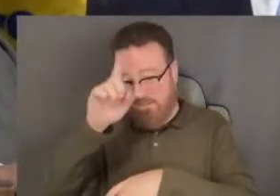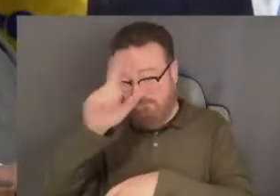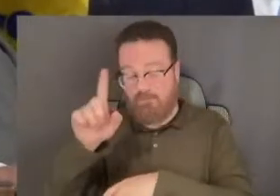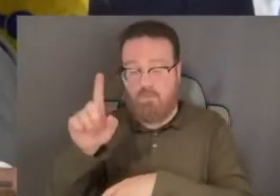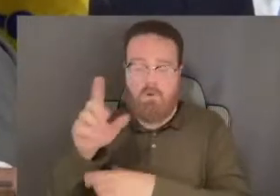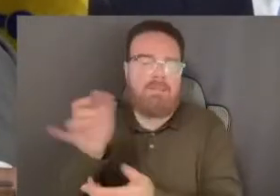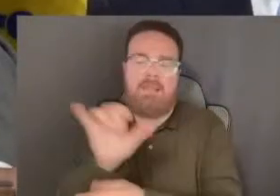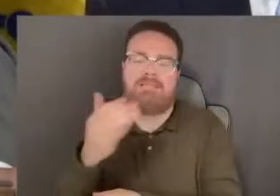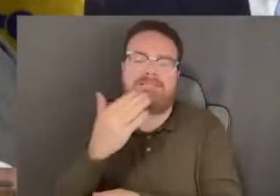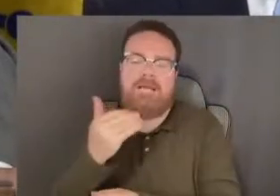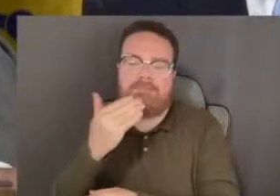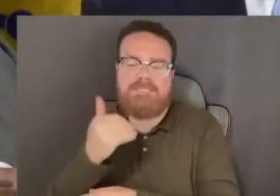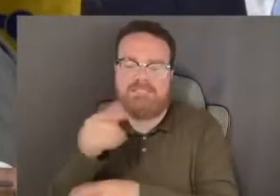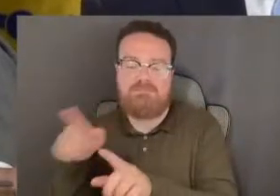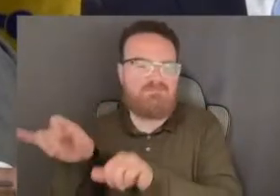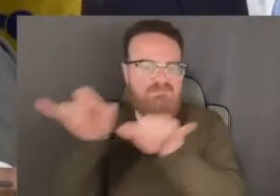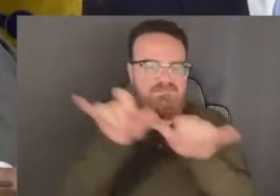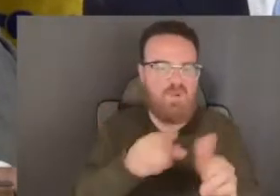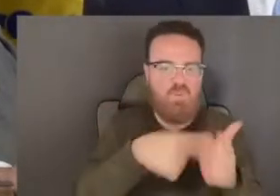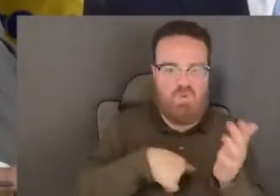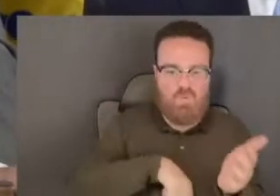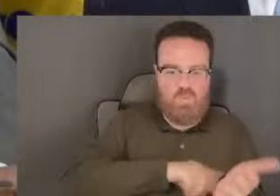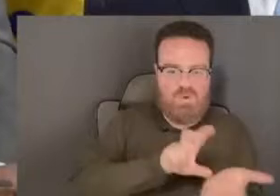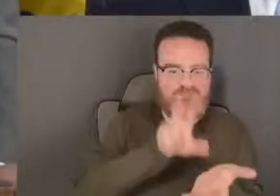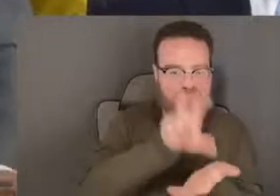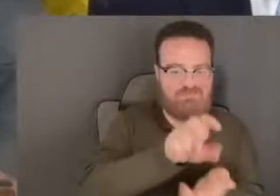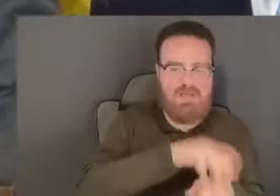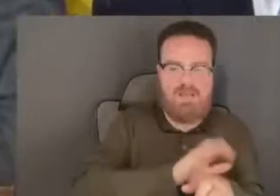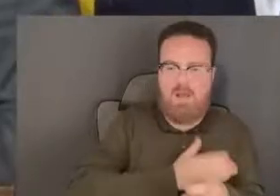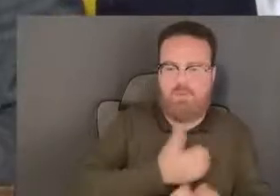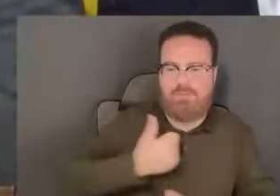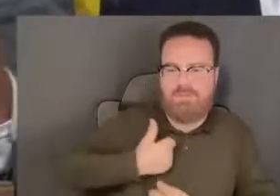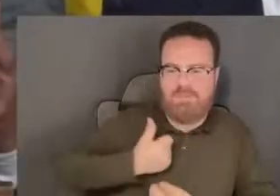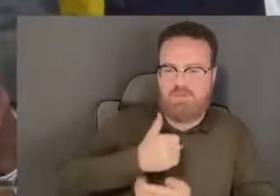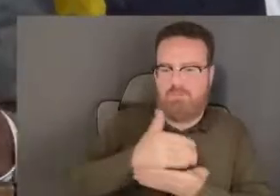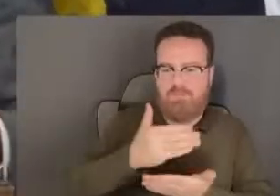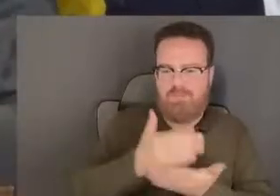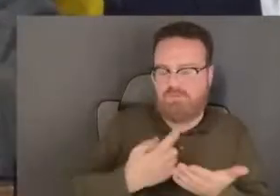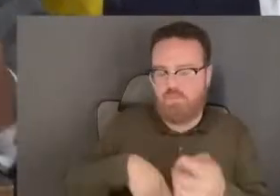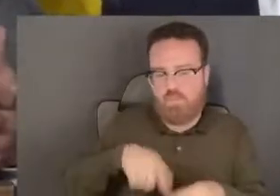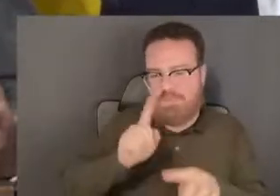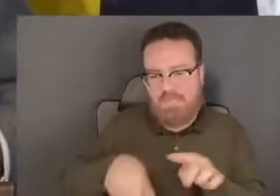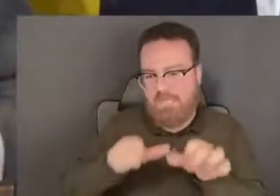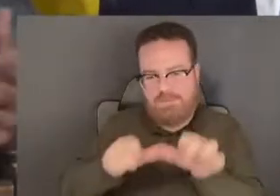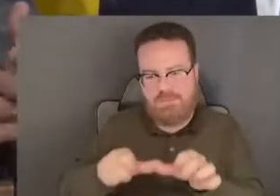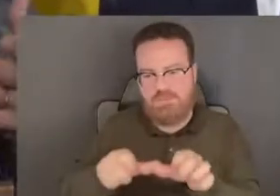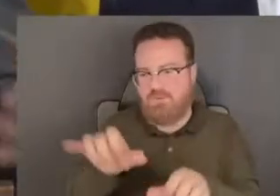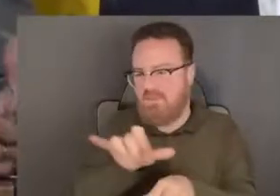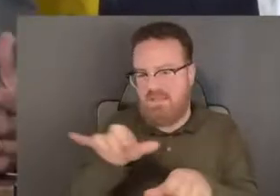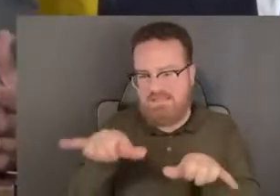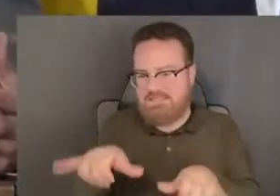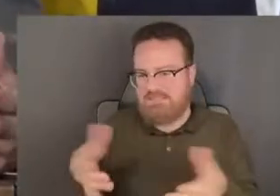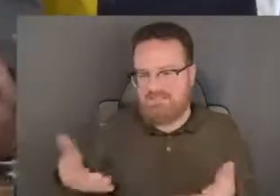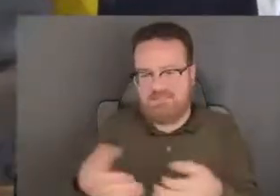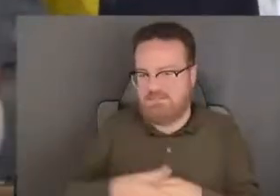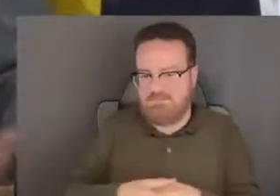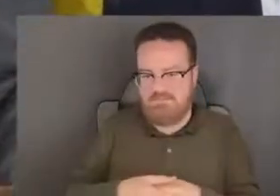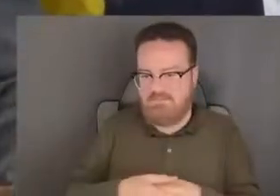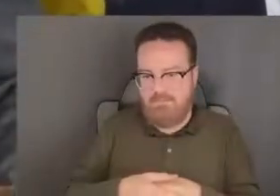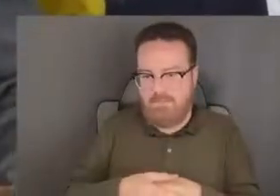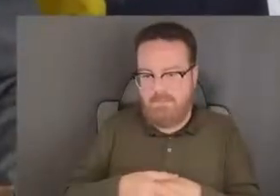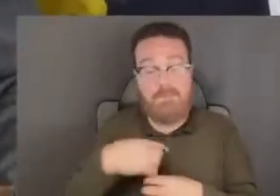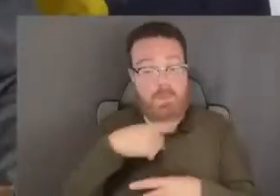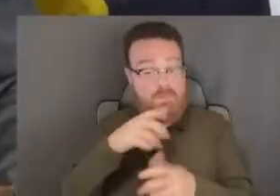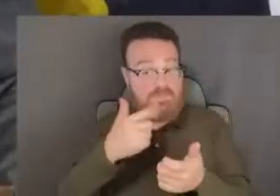We can't continue to exist like this. And the problem is industry is making money